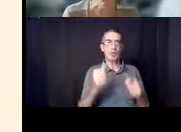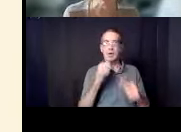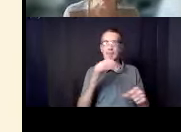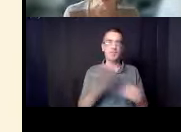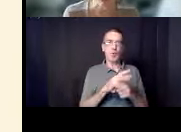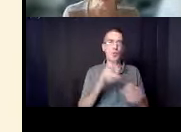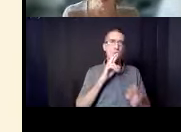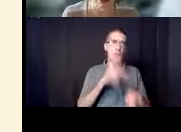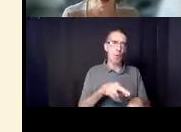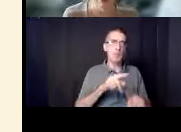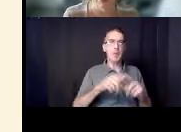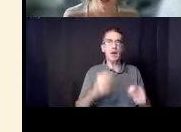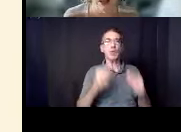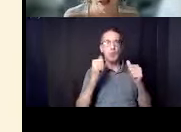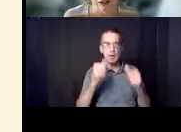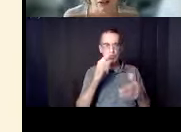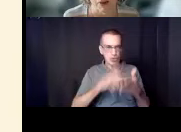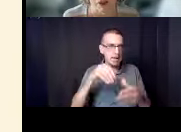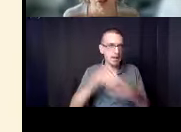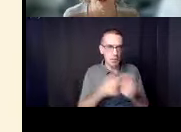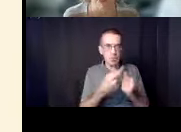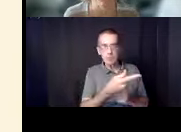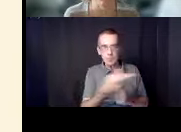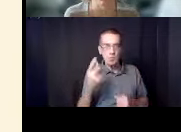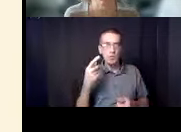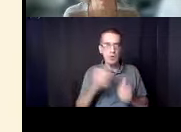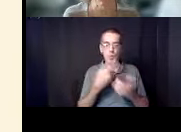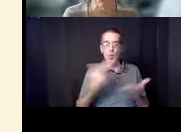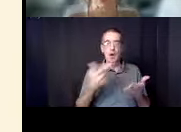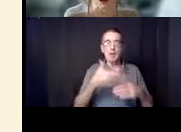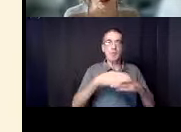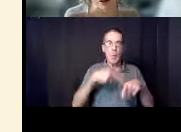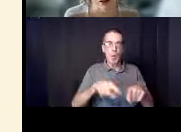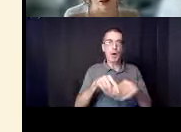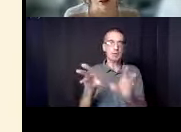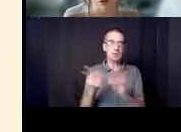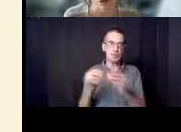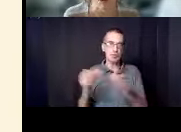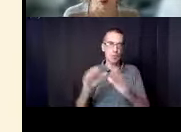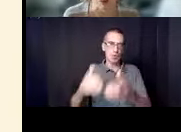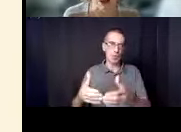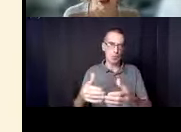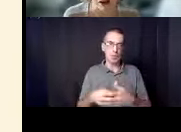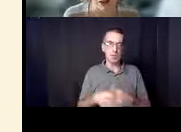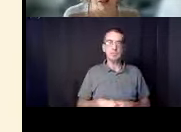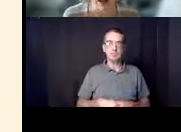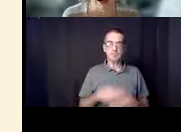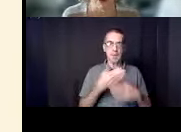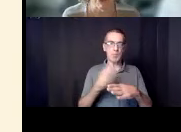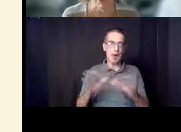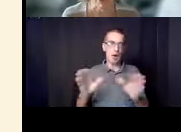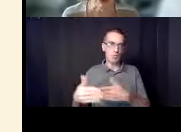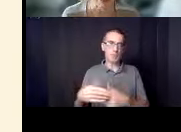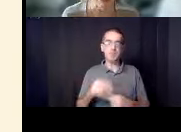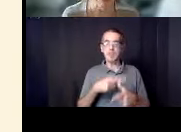full report out, but just a quick check-in into some of the things that you covered when you were in those Zoom room breakouts.